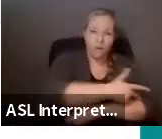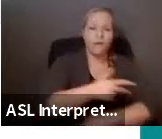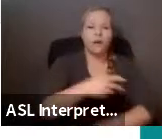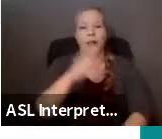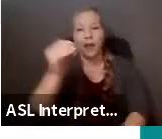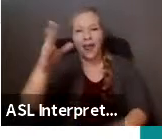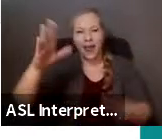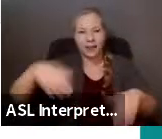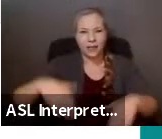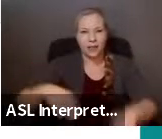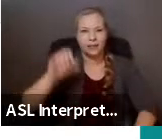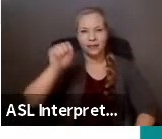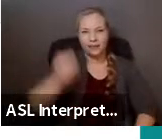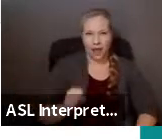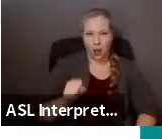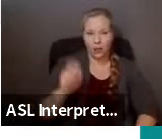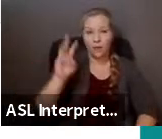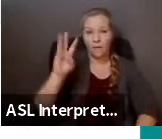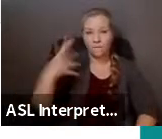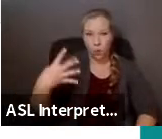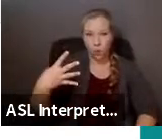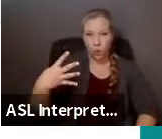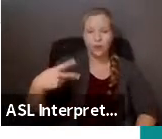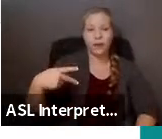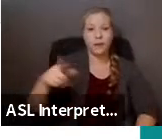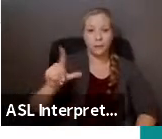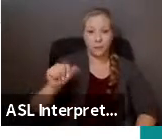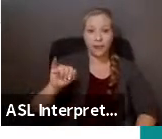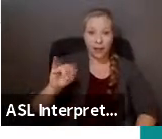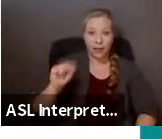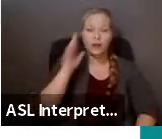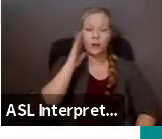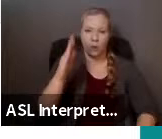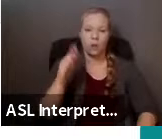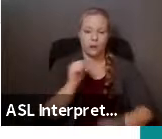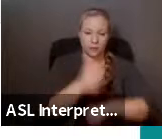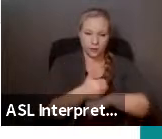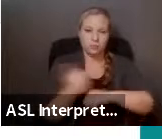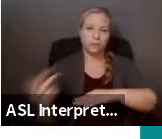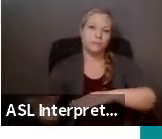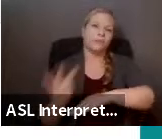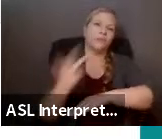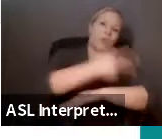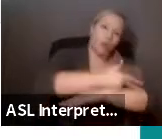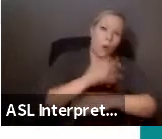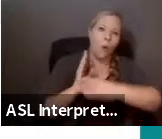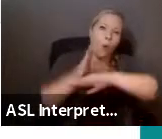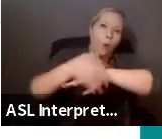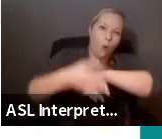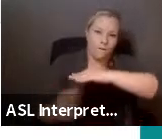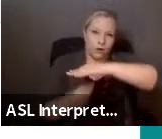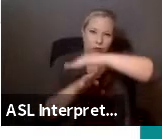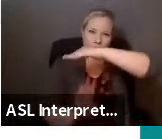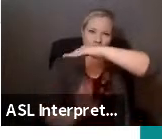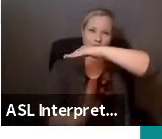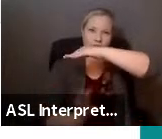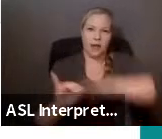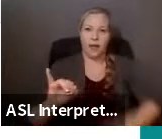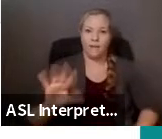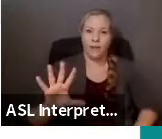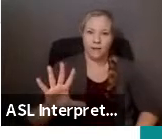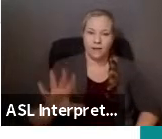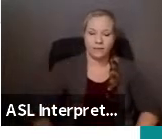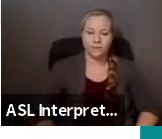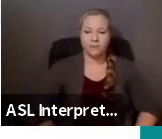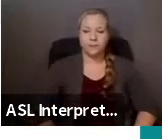there. And again, as Katie said, these are going to be improvements that are going to serve